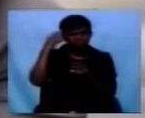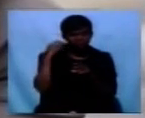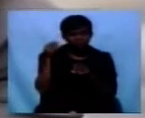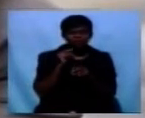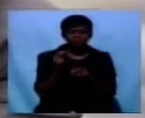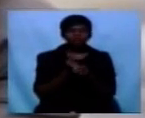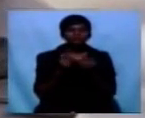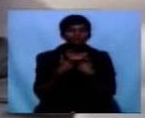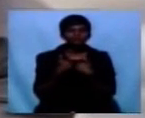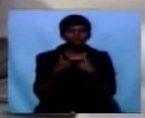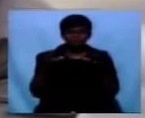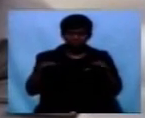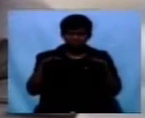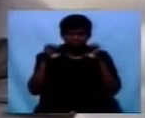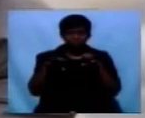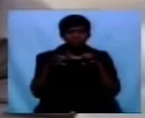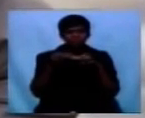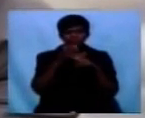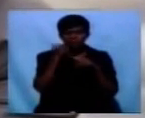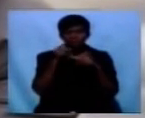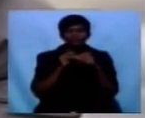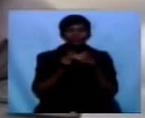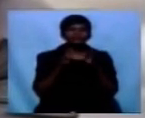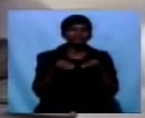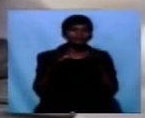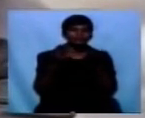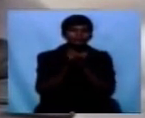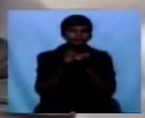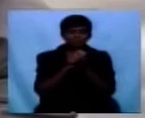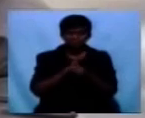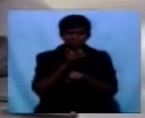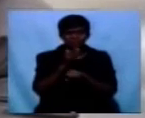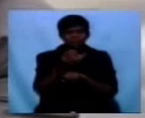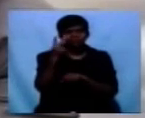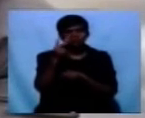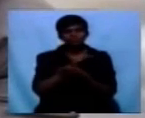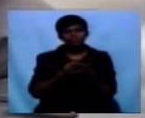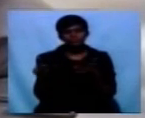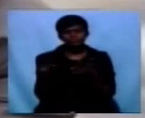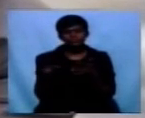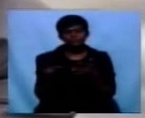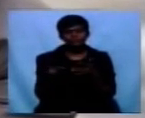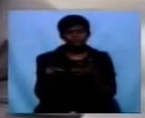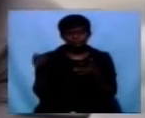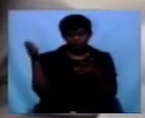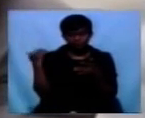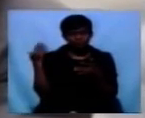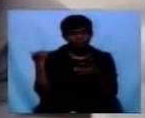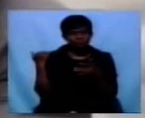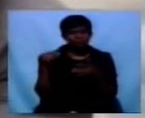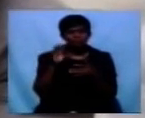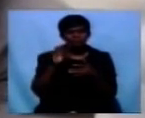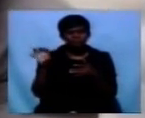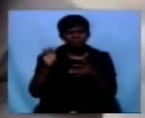as a cabinet is to be releasing money every after a fortnight. For the past, we have been releasing